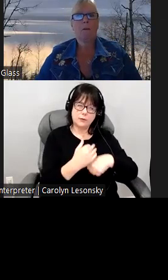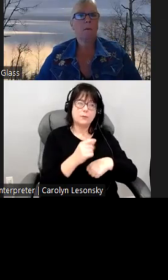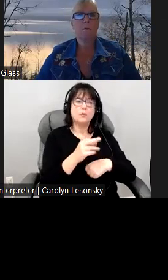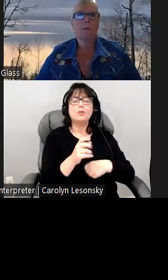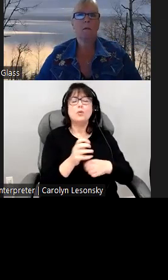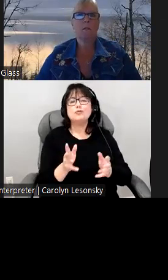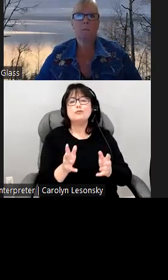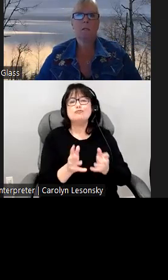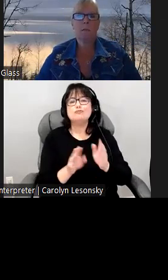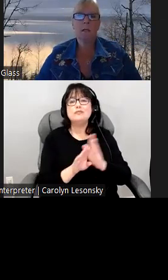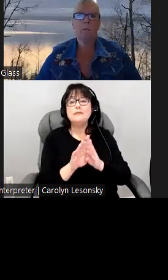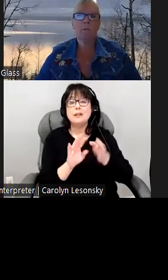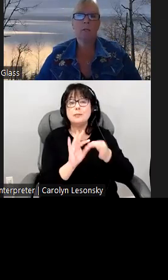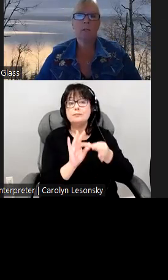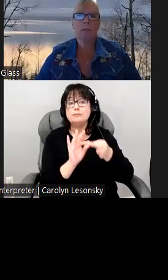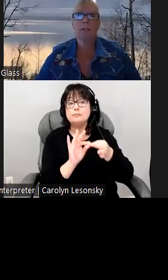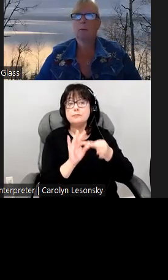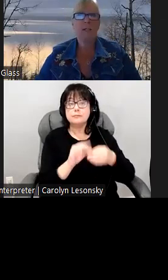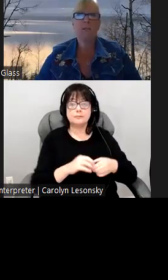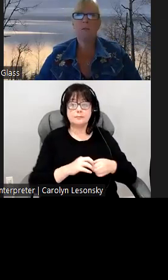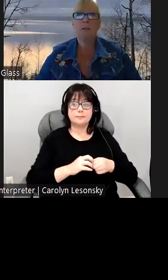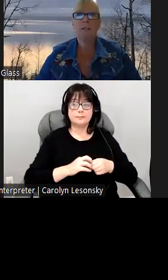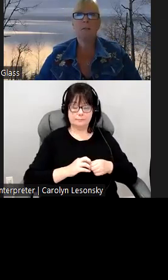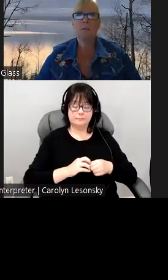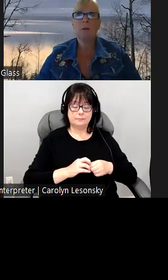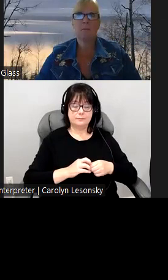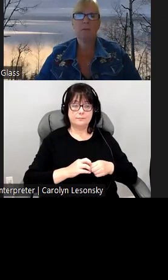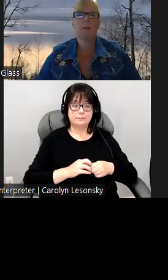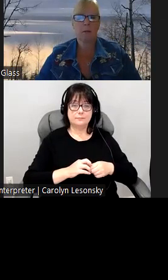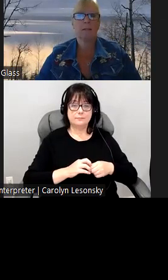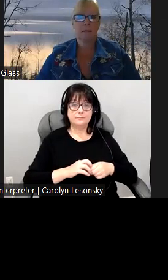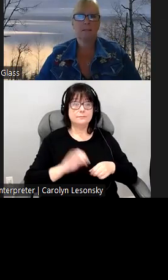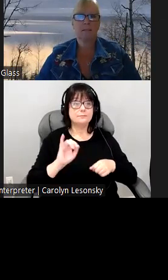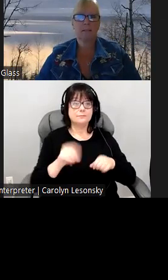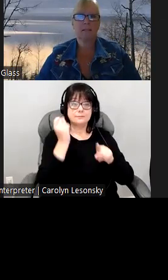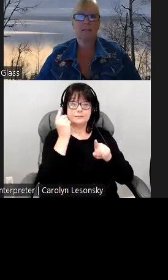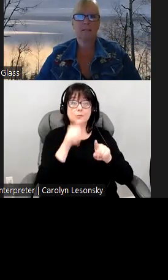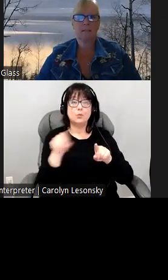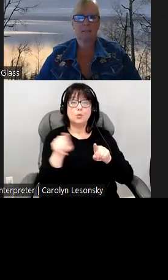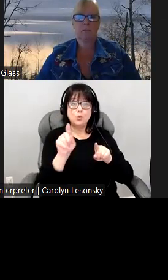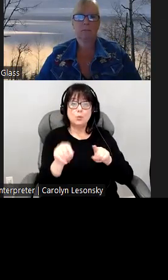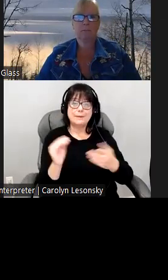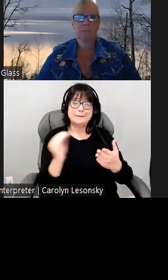And remember that just because you make a referral, it's only going to appear in this report if you record it.